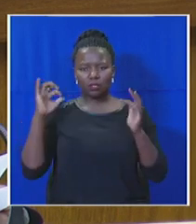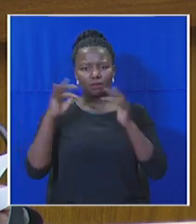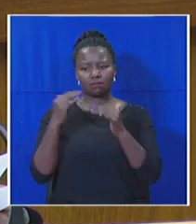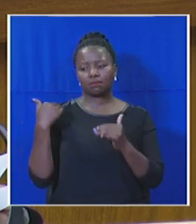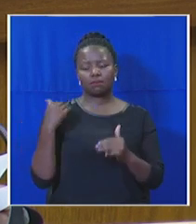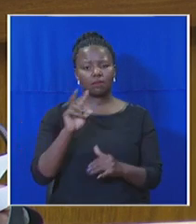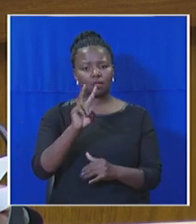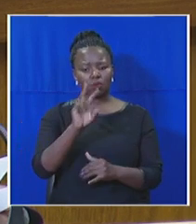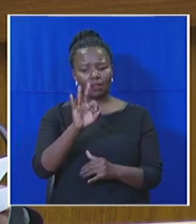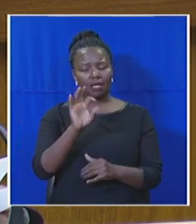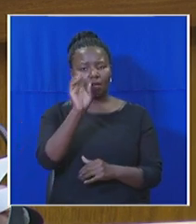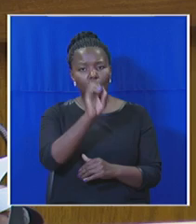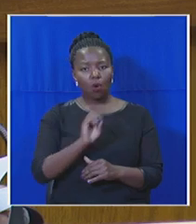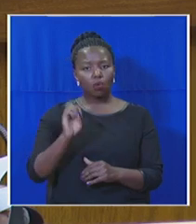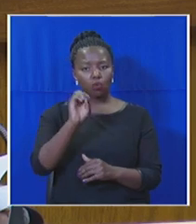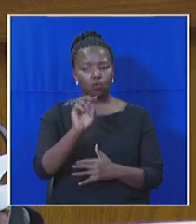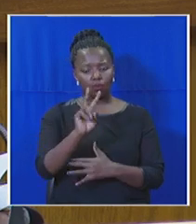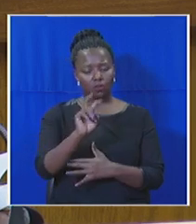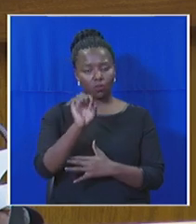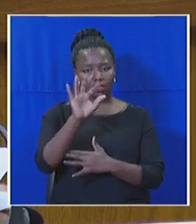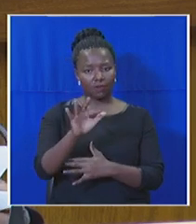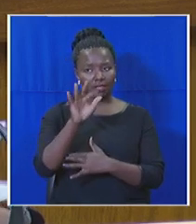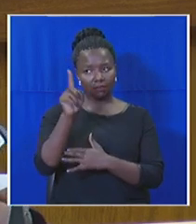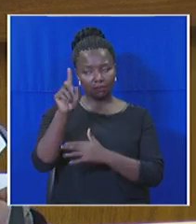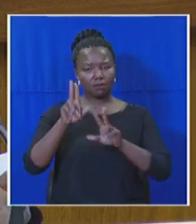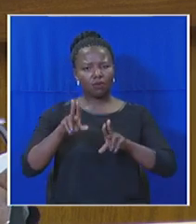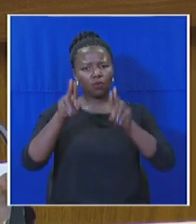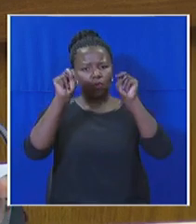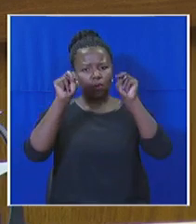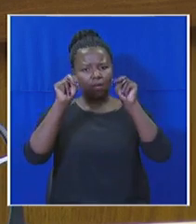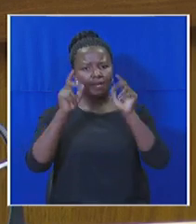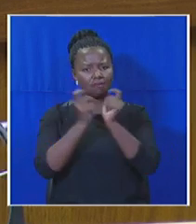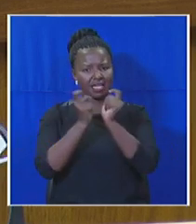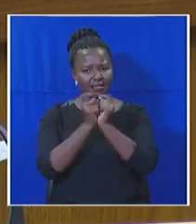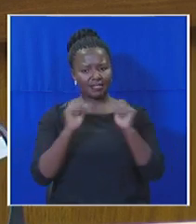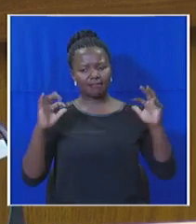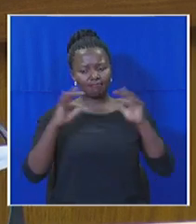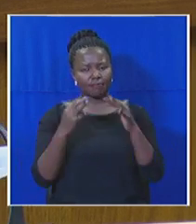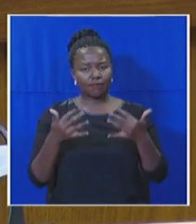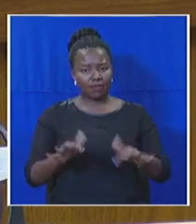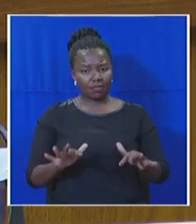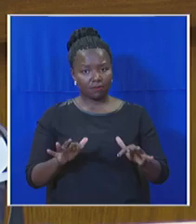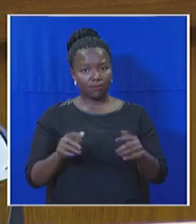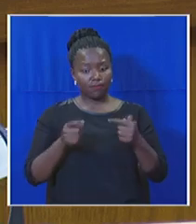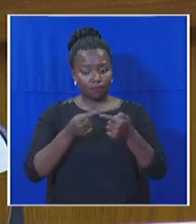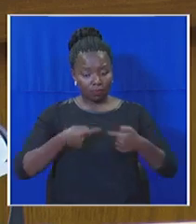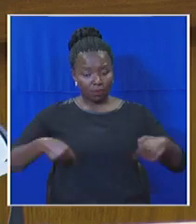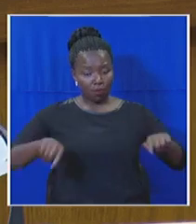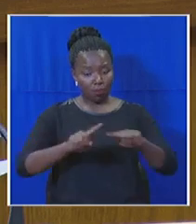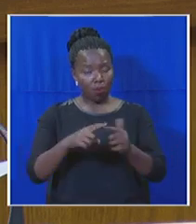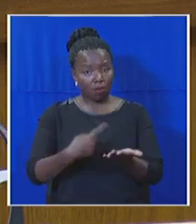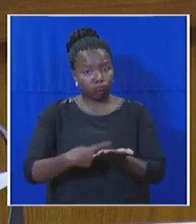October 2015 at the Union Buildings, we all committed to